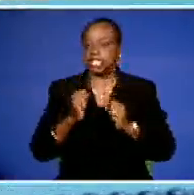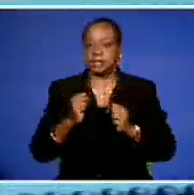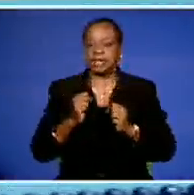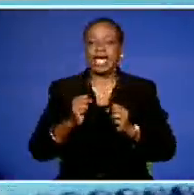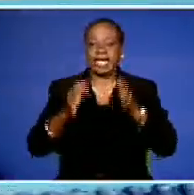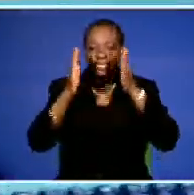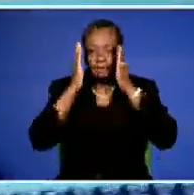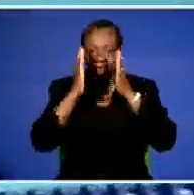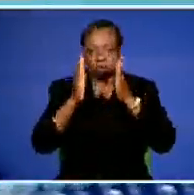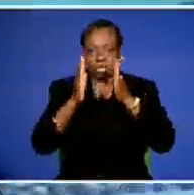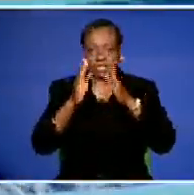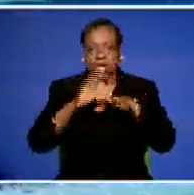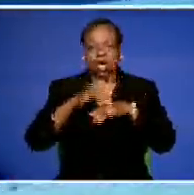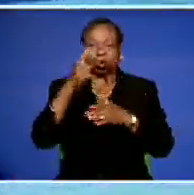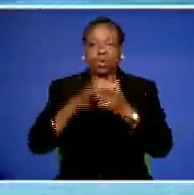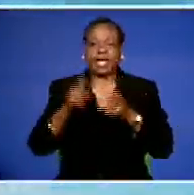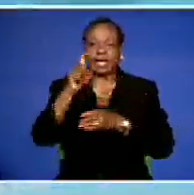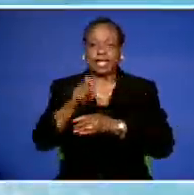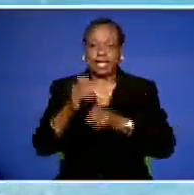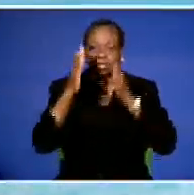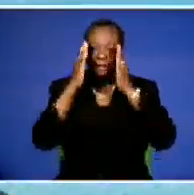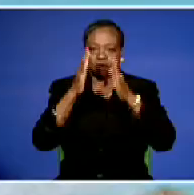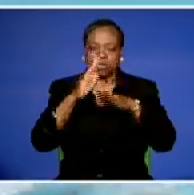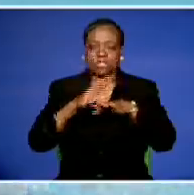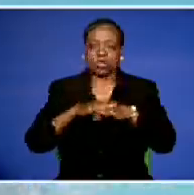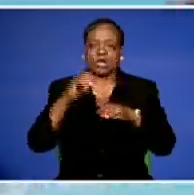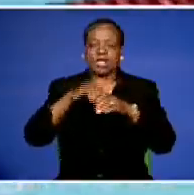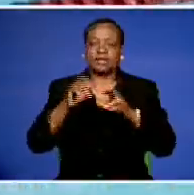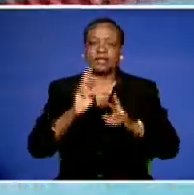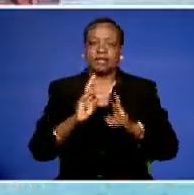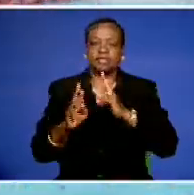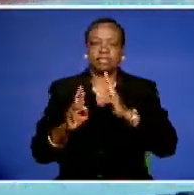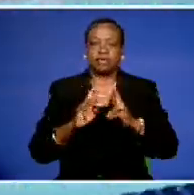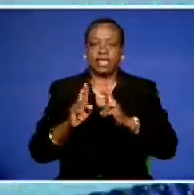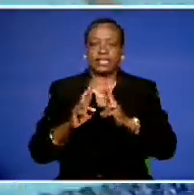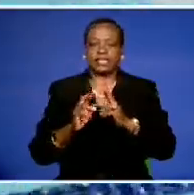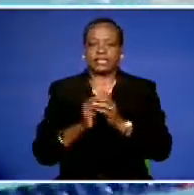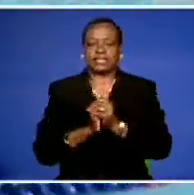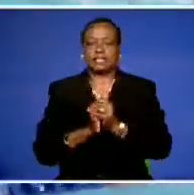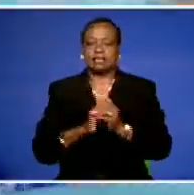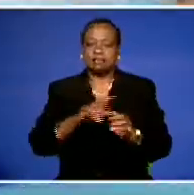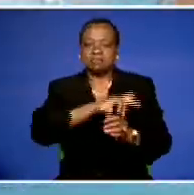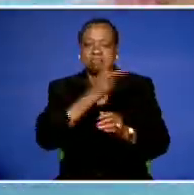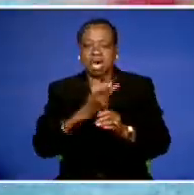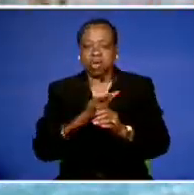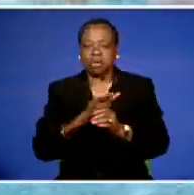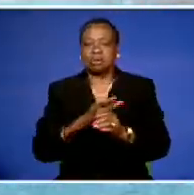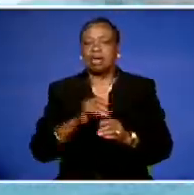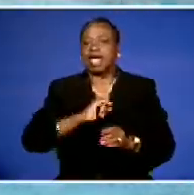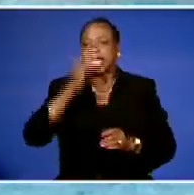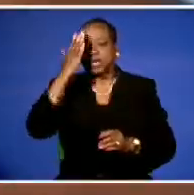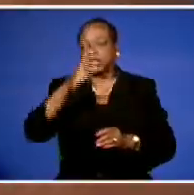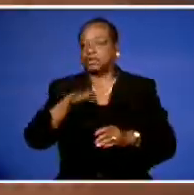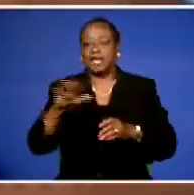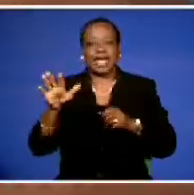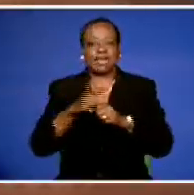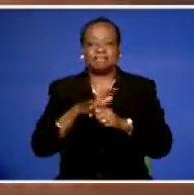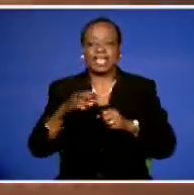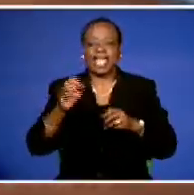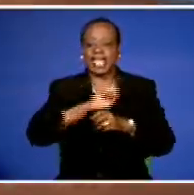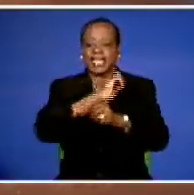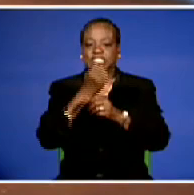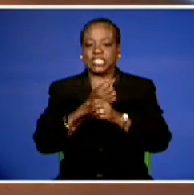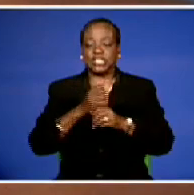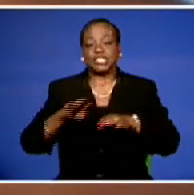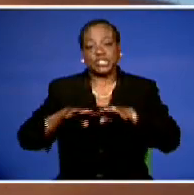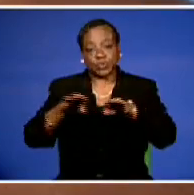on what I needed to focus on during the race, as in like my distance for stroke, the power, because I know I don't have that type of energy to be spinning, so